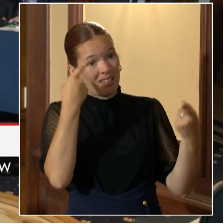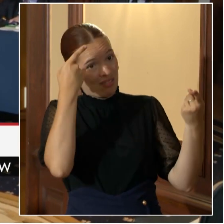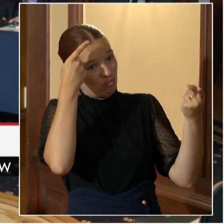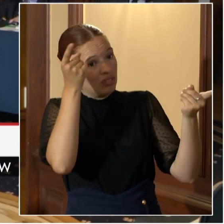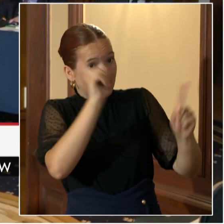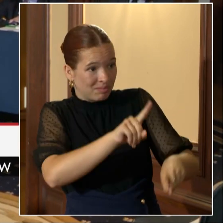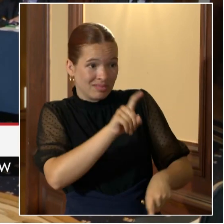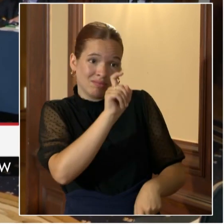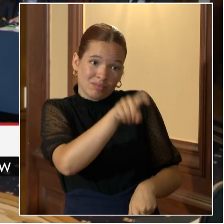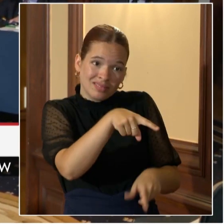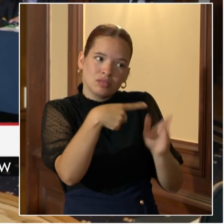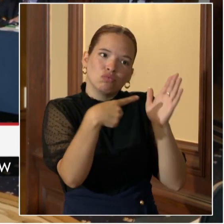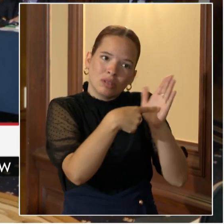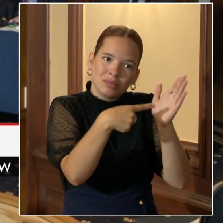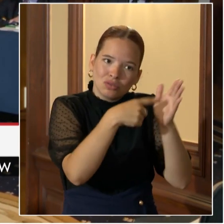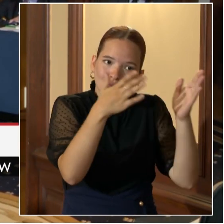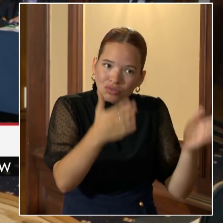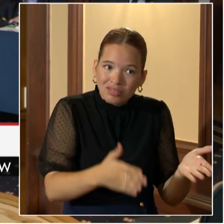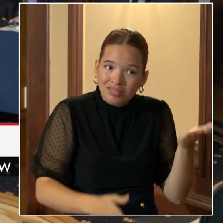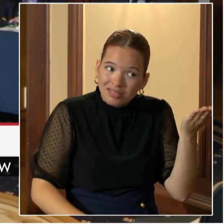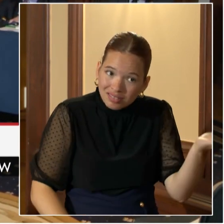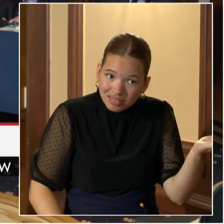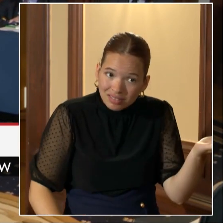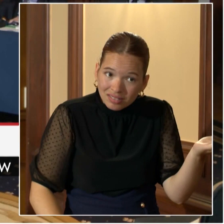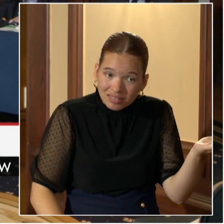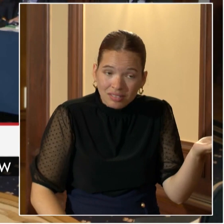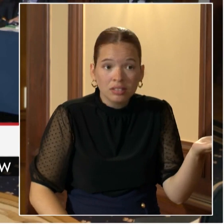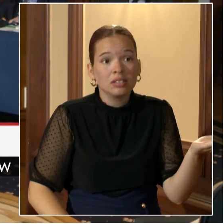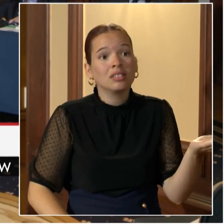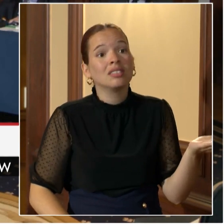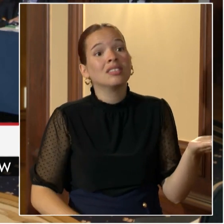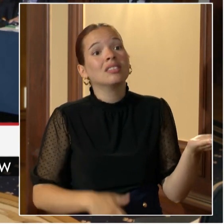if the delegation needs more staff, then